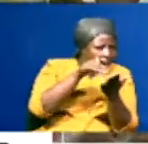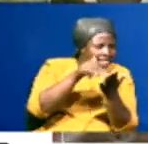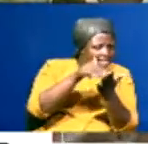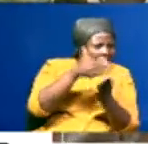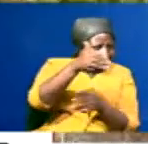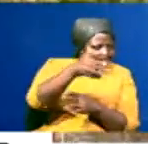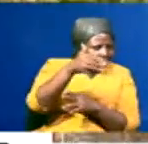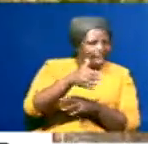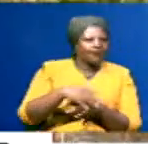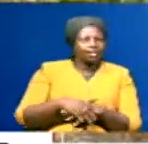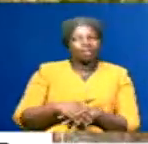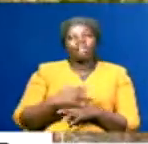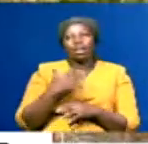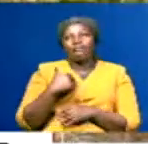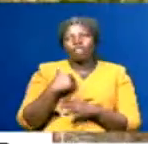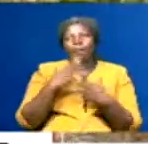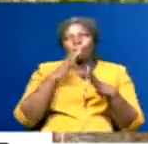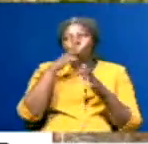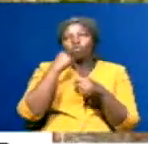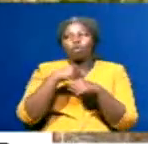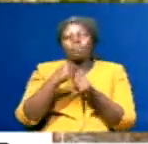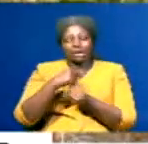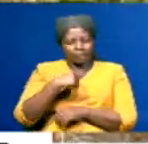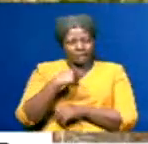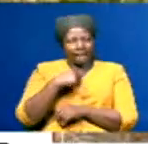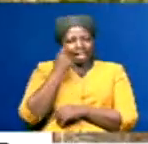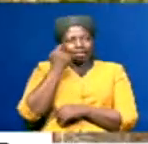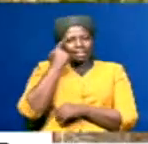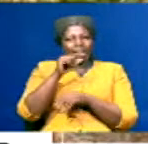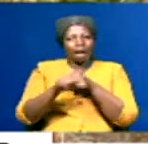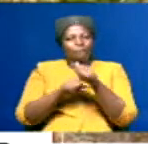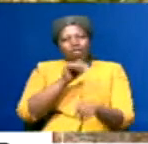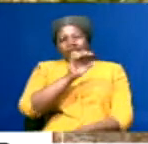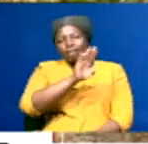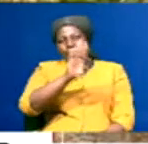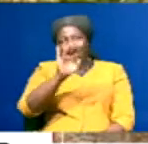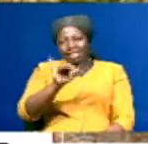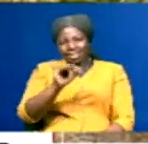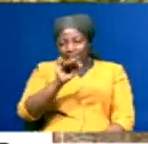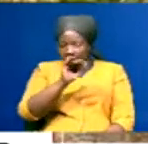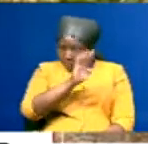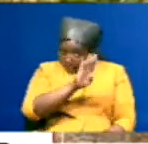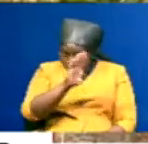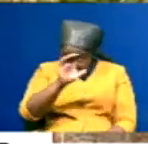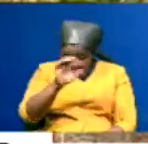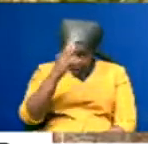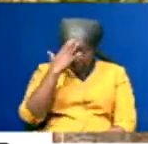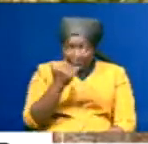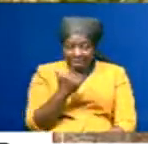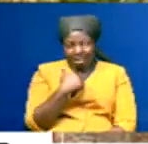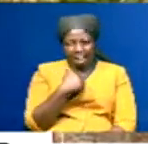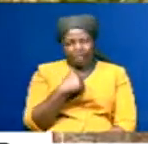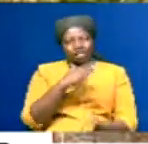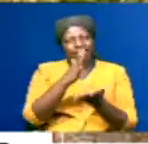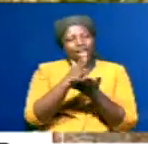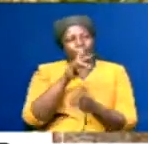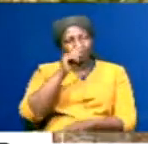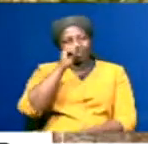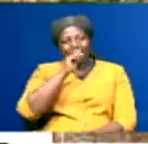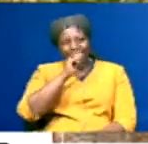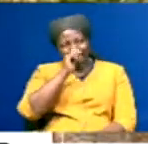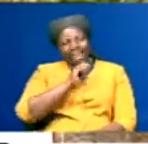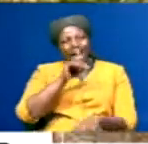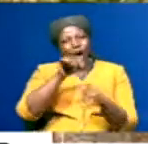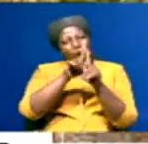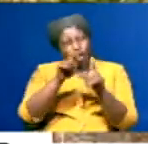who made me know about BBC, because there were some Tanzanians also